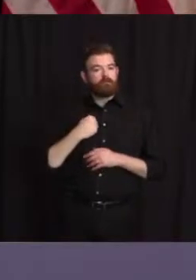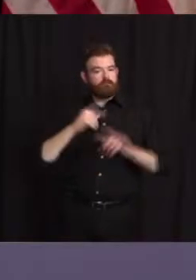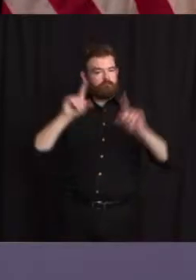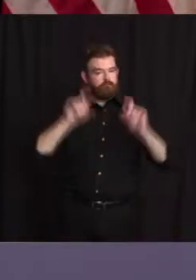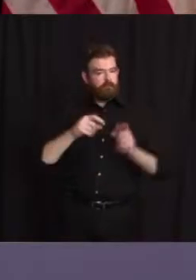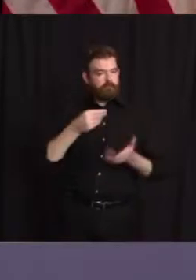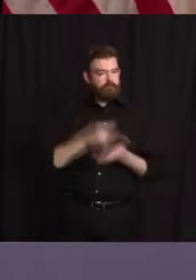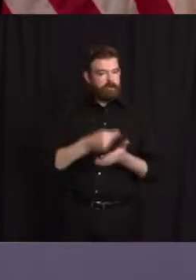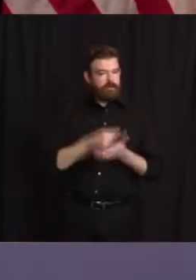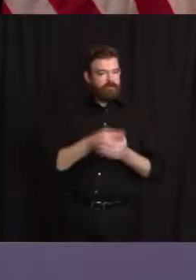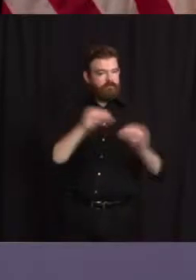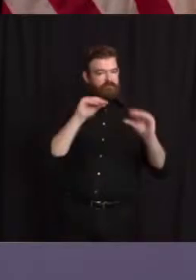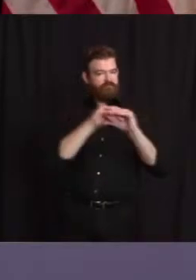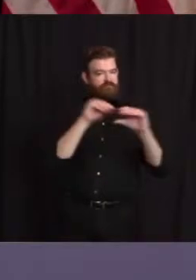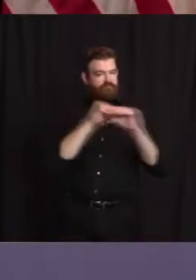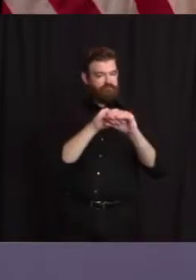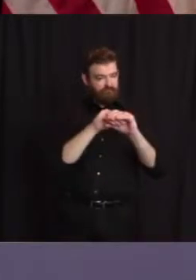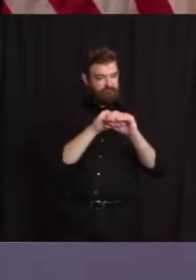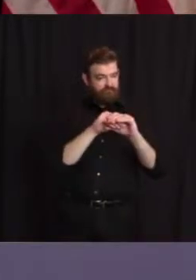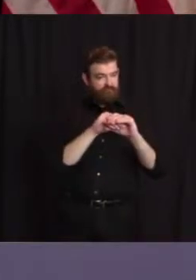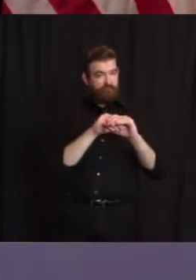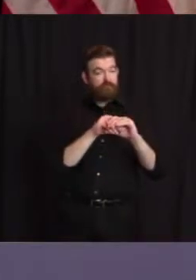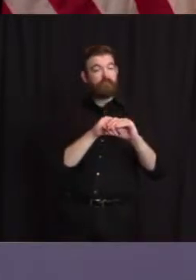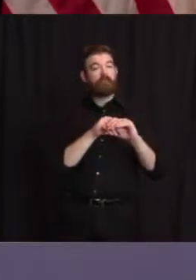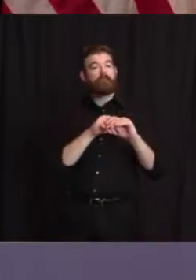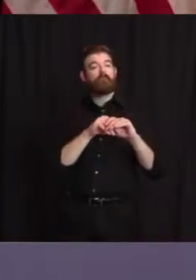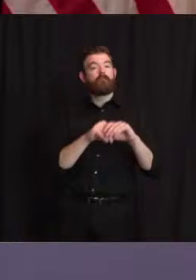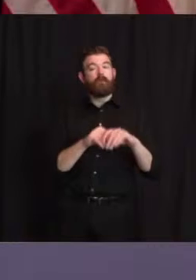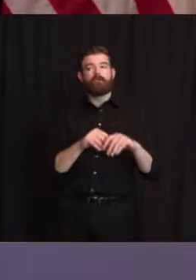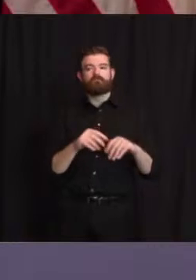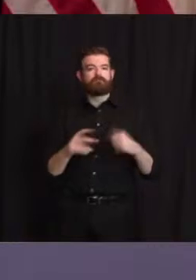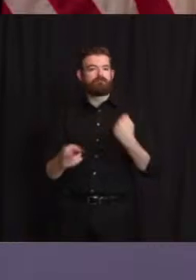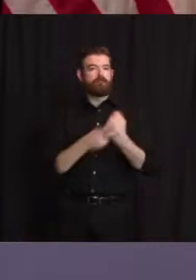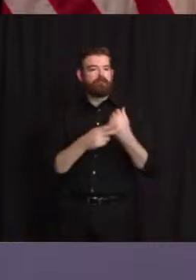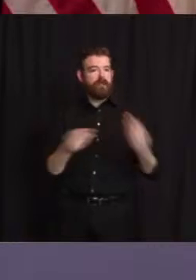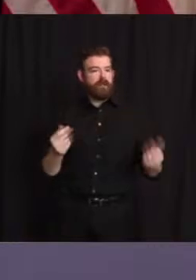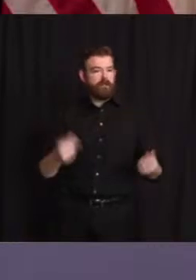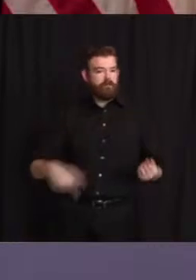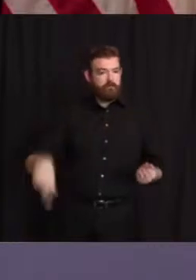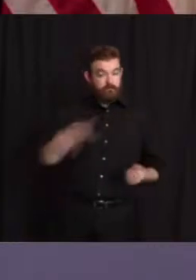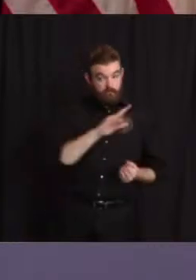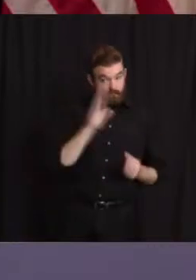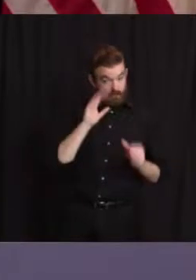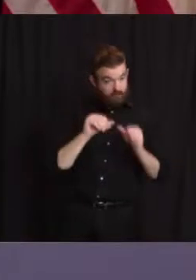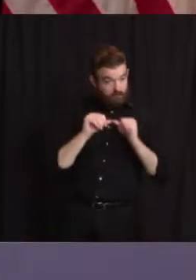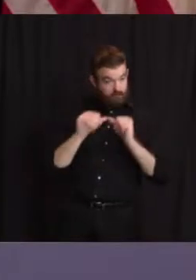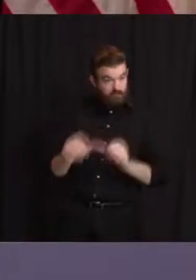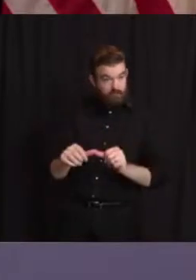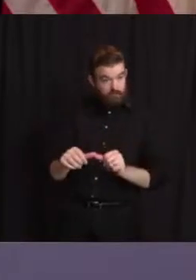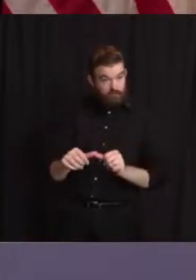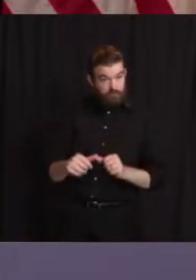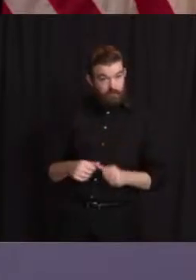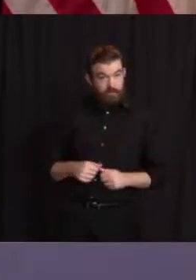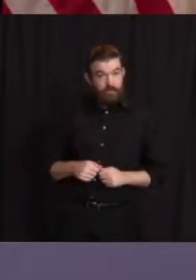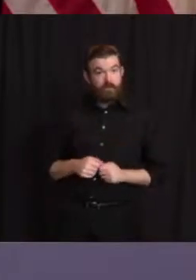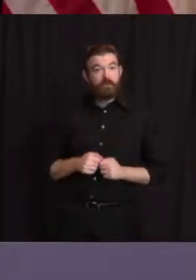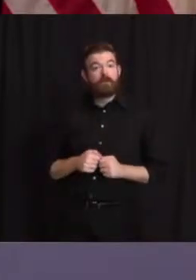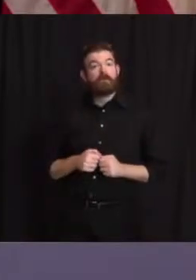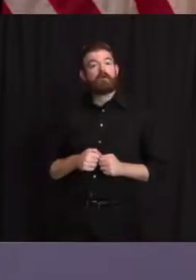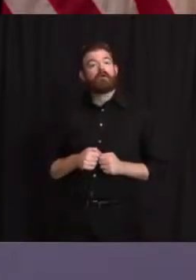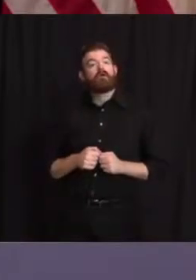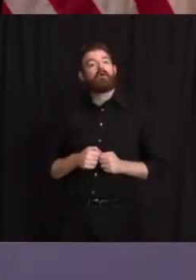crisis? Why are you holding off on opening outdoor dining? What didn't you see?